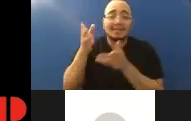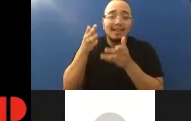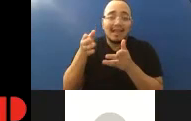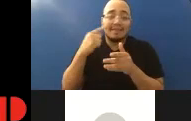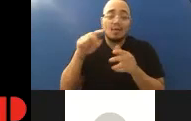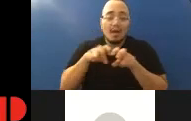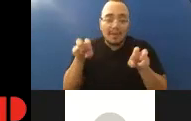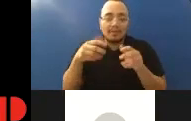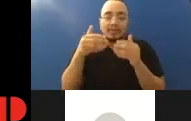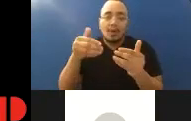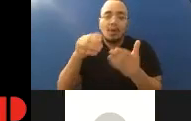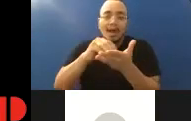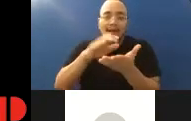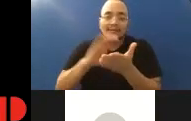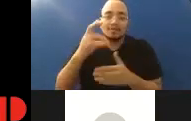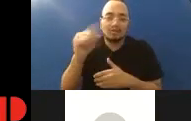for these amazing beings.